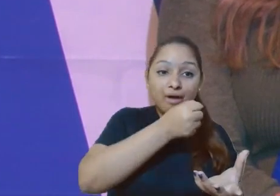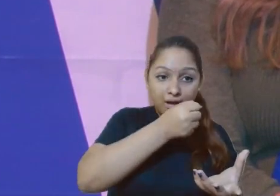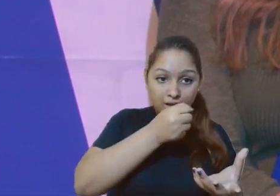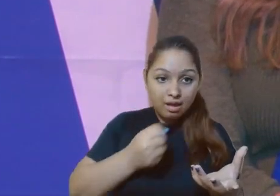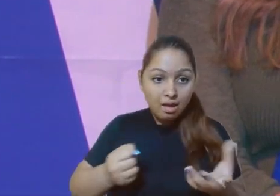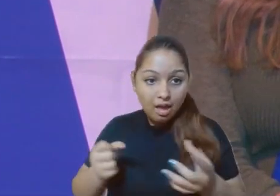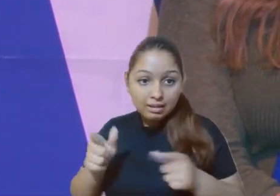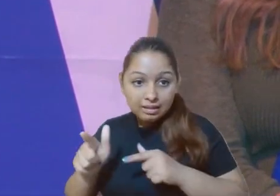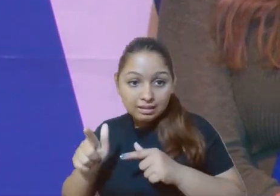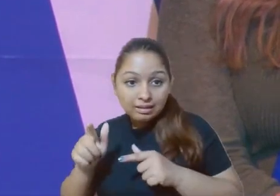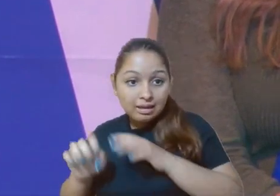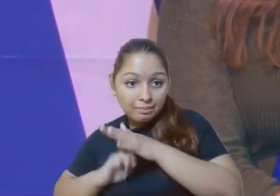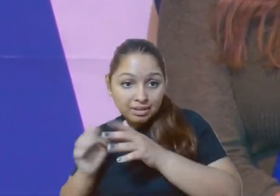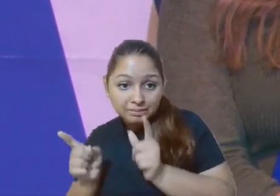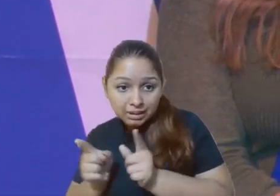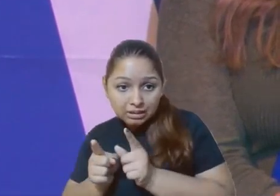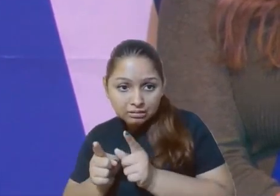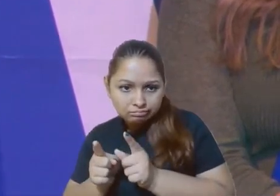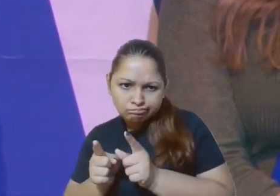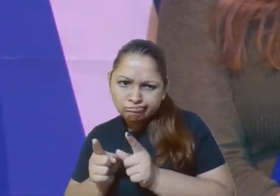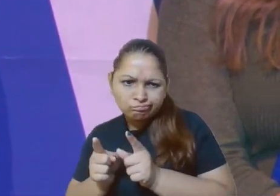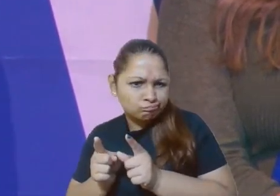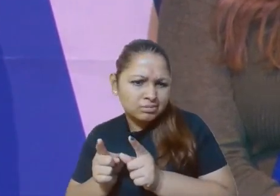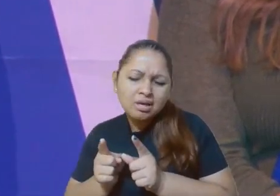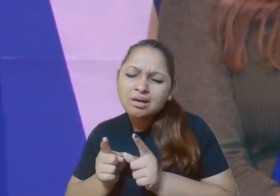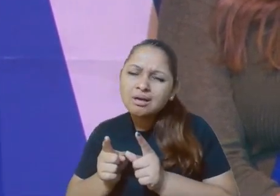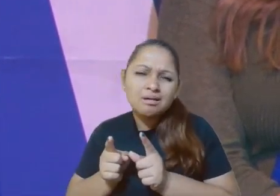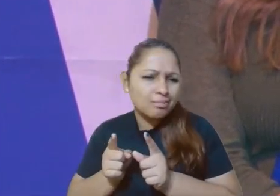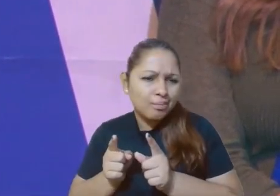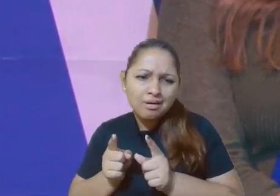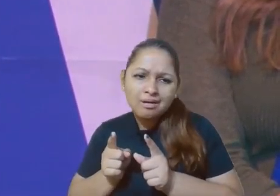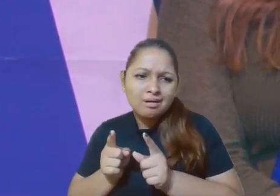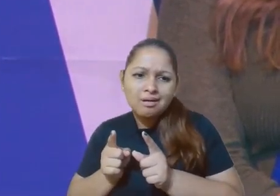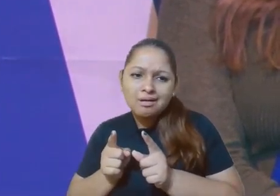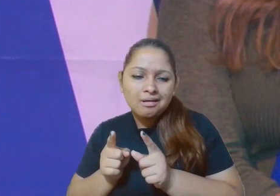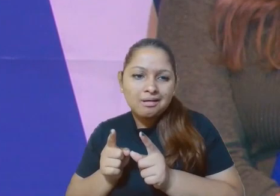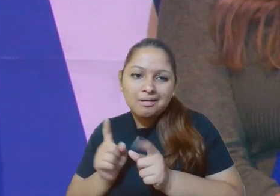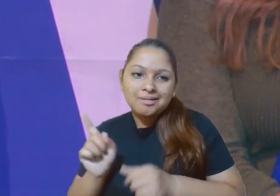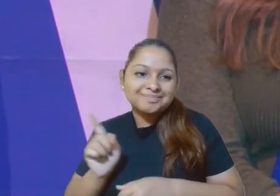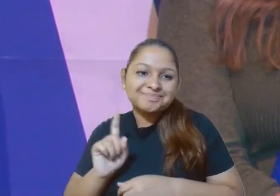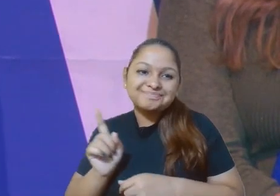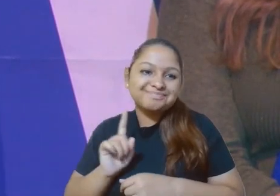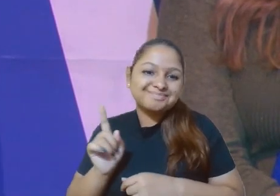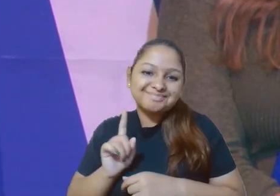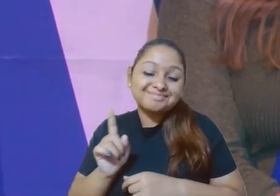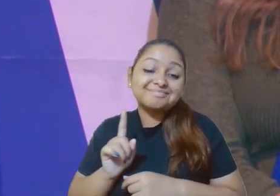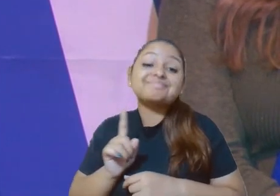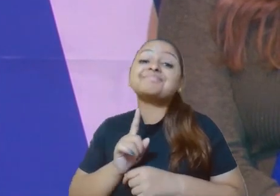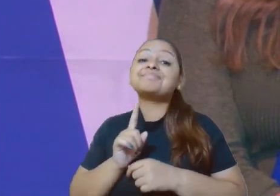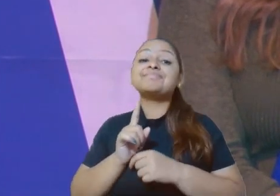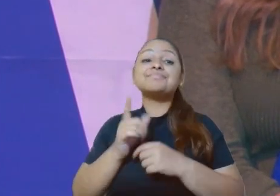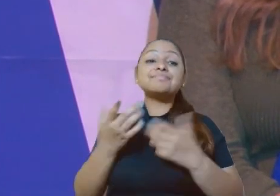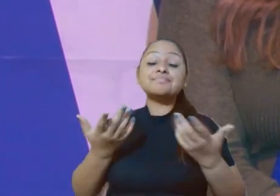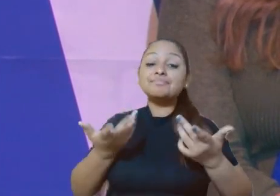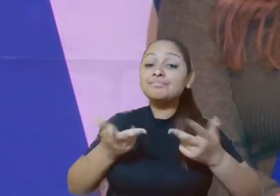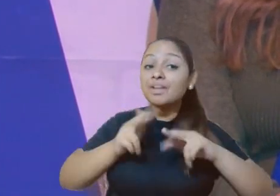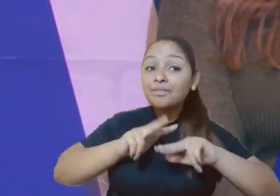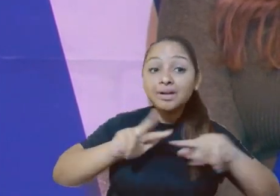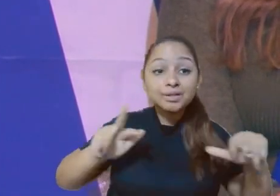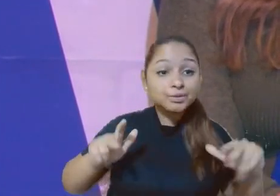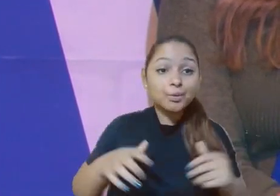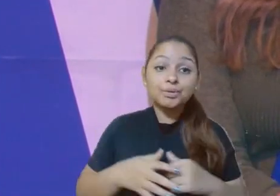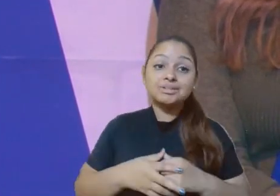But that's in the research, in the technological part, that's not just startup. Are other size of companies, the medium ones, the bigger